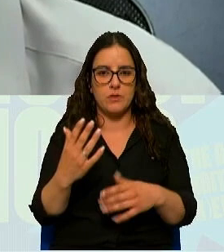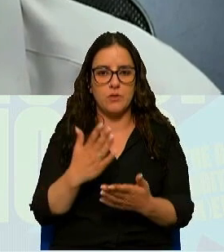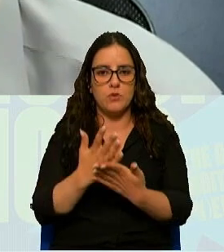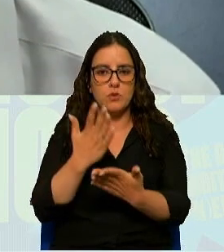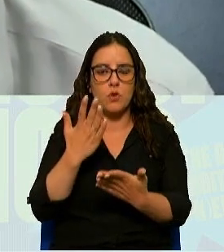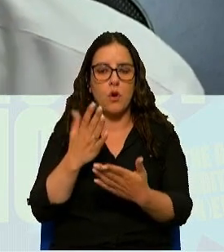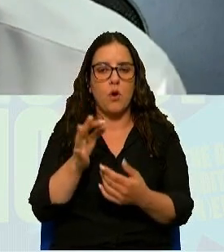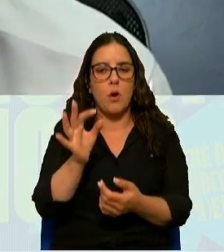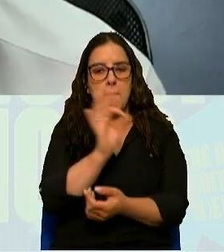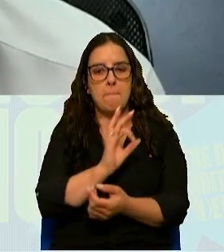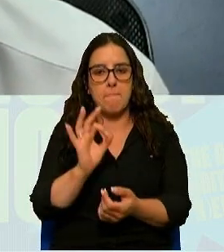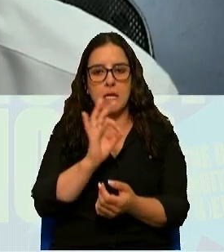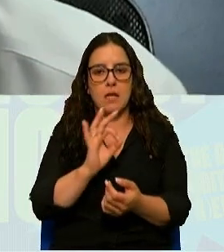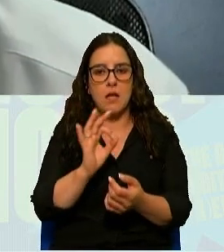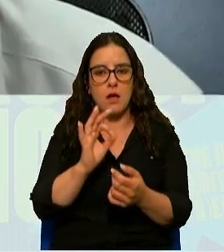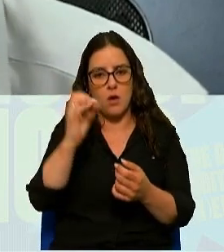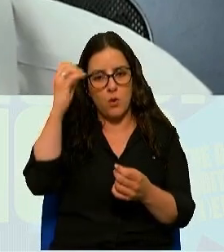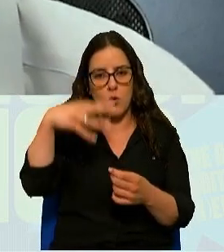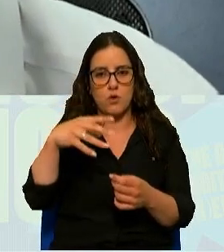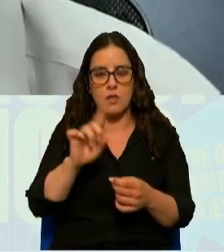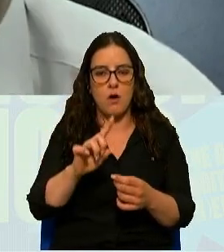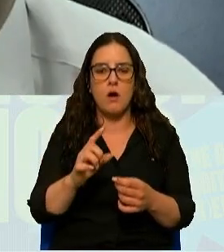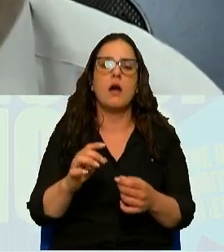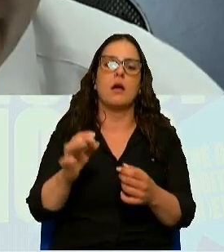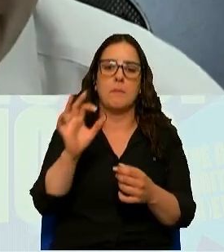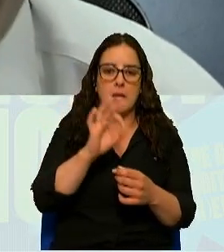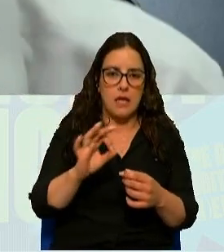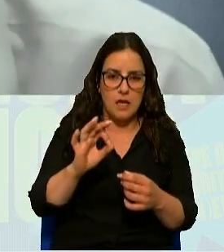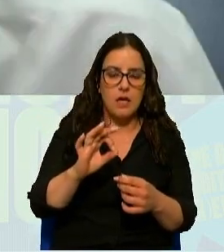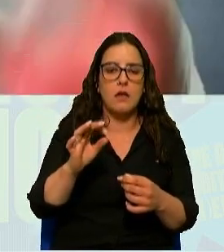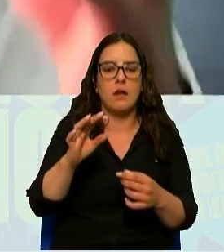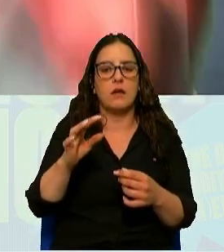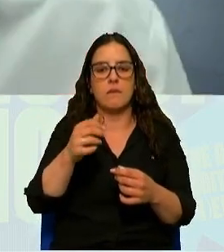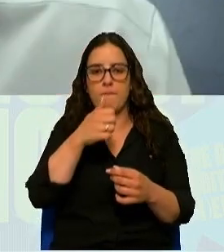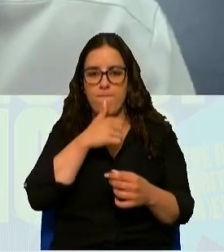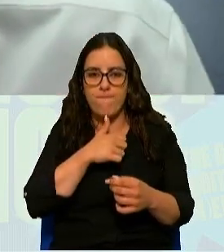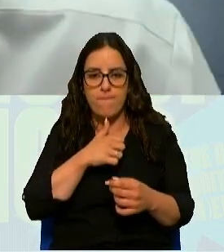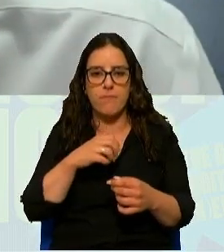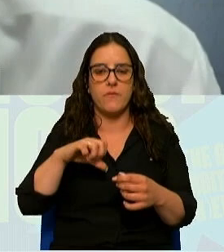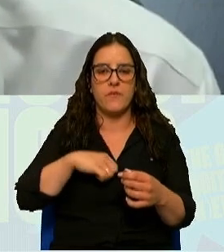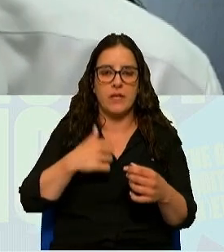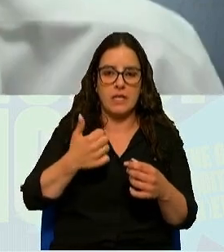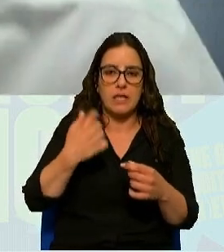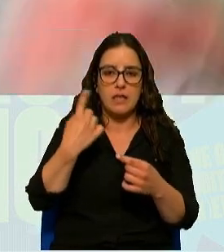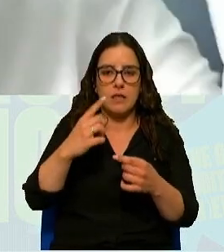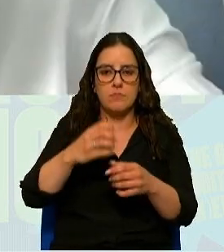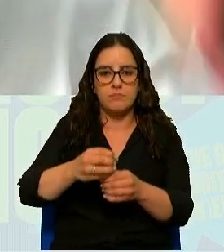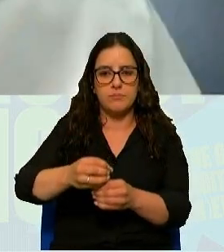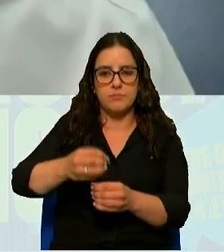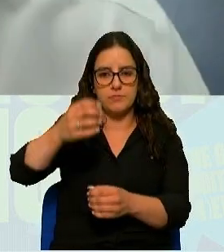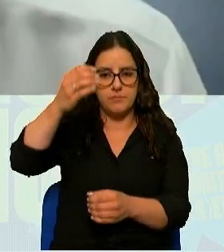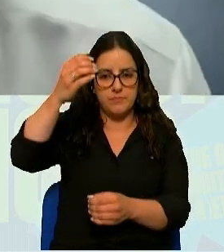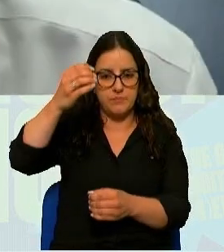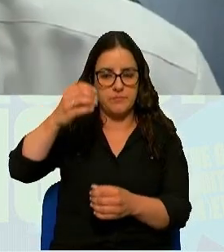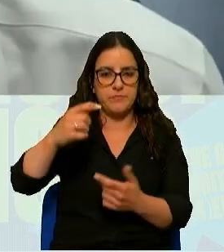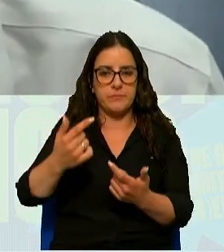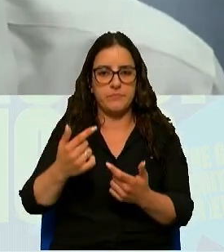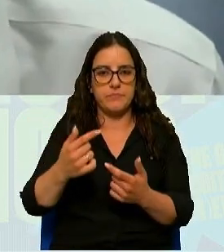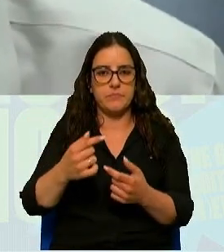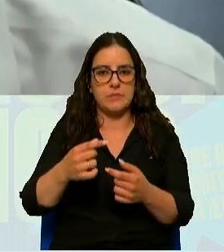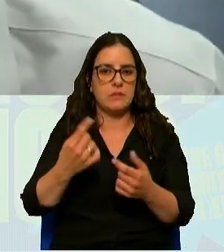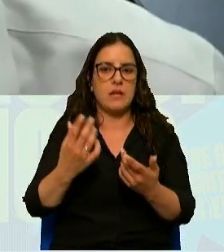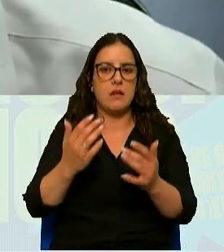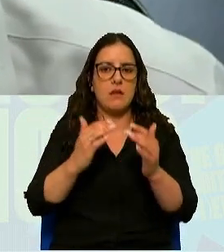of a yellow light. It's a yellow light next to a red light and a green light, and it stands on a pole and it doesn't hover that far in the sky. We